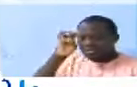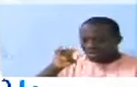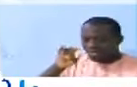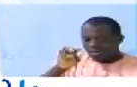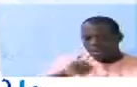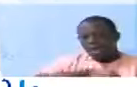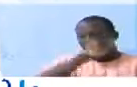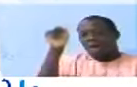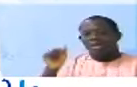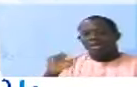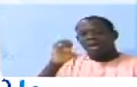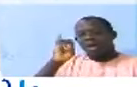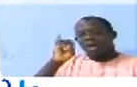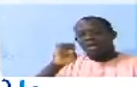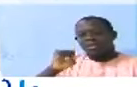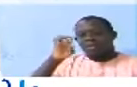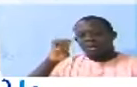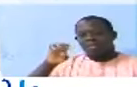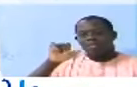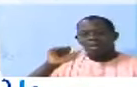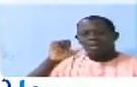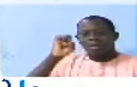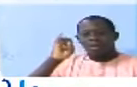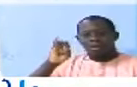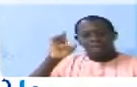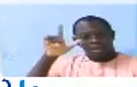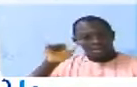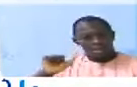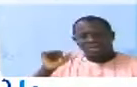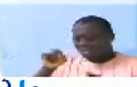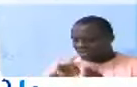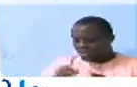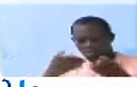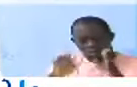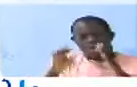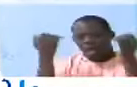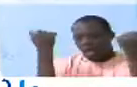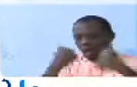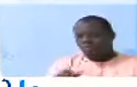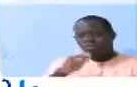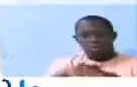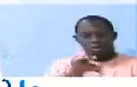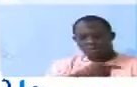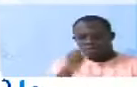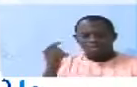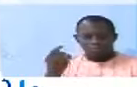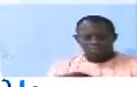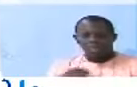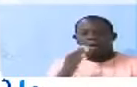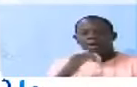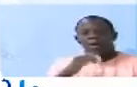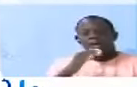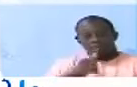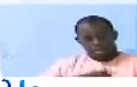nyama. Likewise Ismail Jawara. De kunu mbe bole je wato mina mam bo am fan kalma. Myself, when I was living there, I